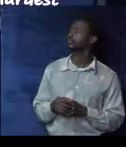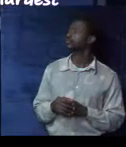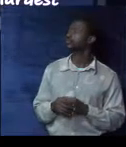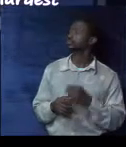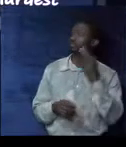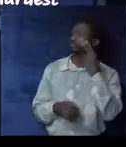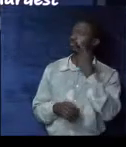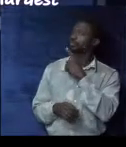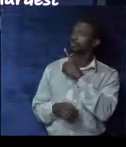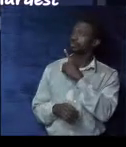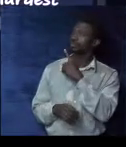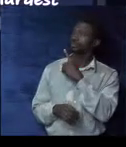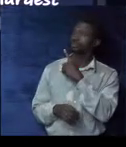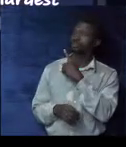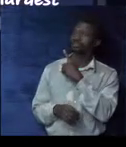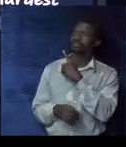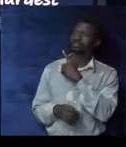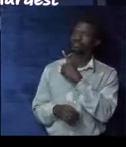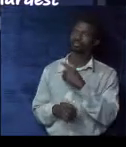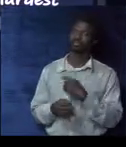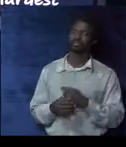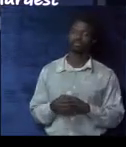Now,